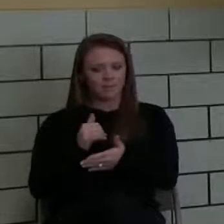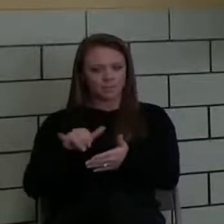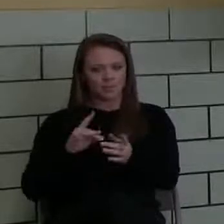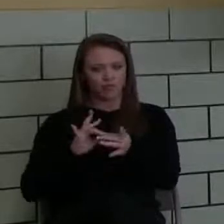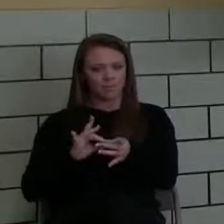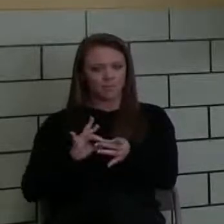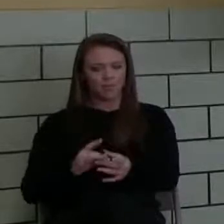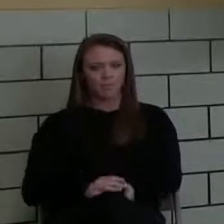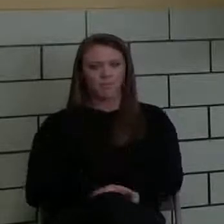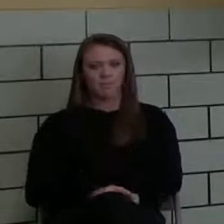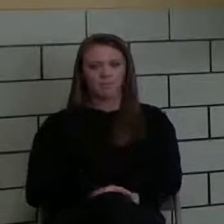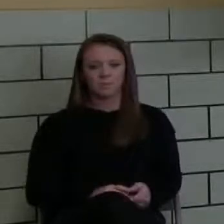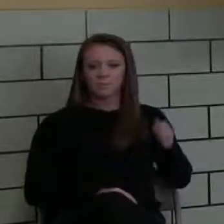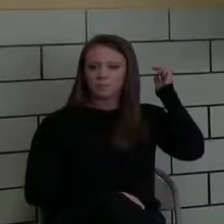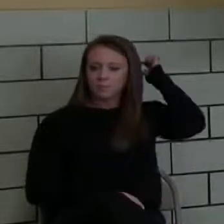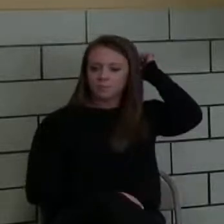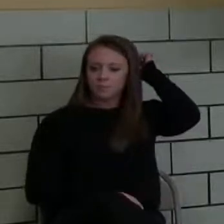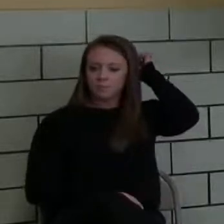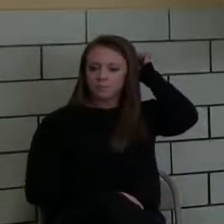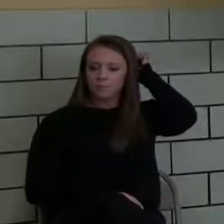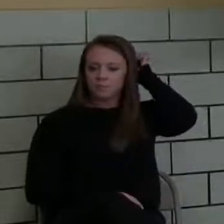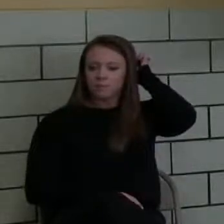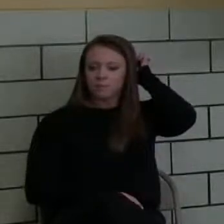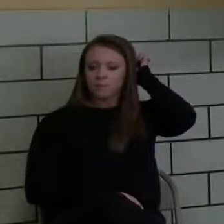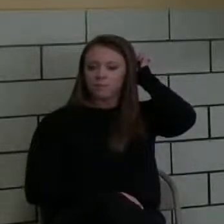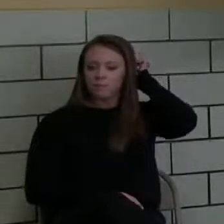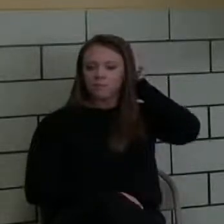I mean, it does. And